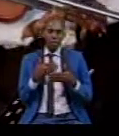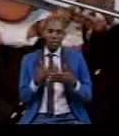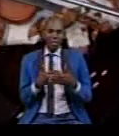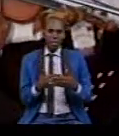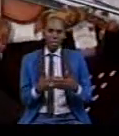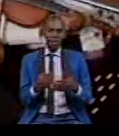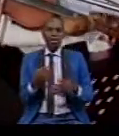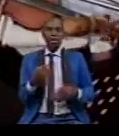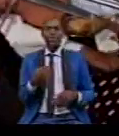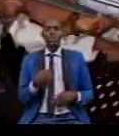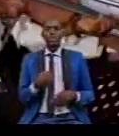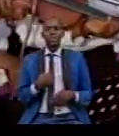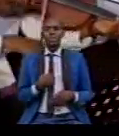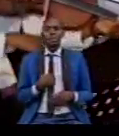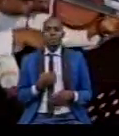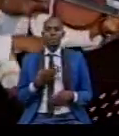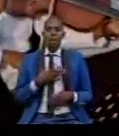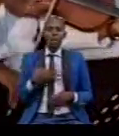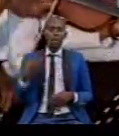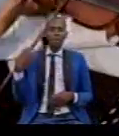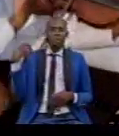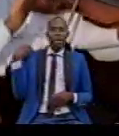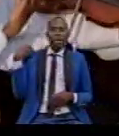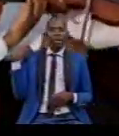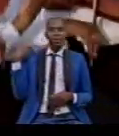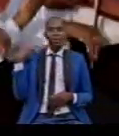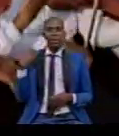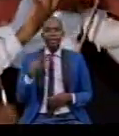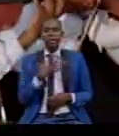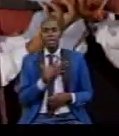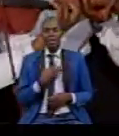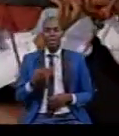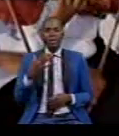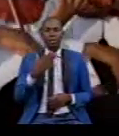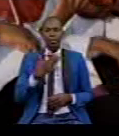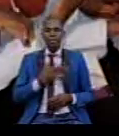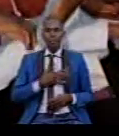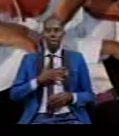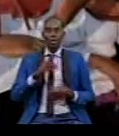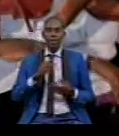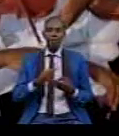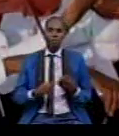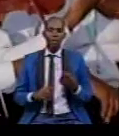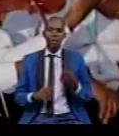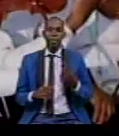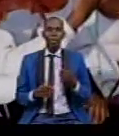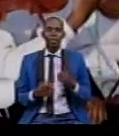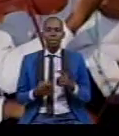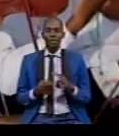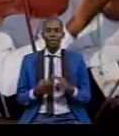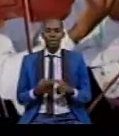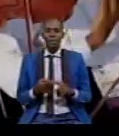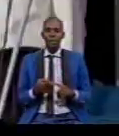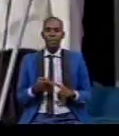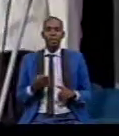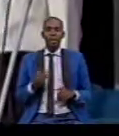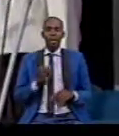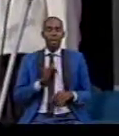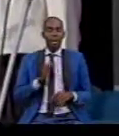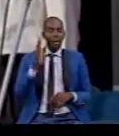misrepresentation of the complete Christ, they can spoil you, they can derail you, and they